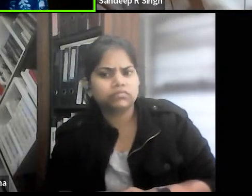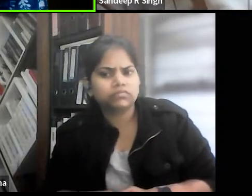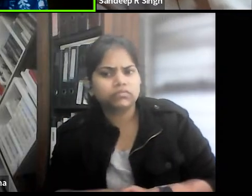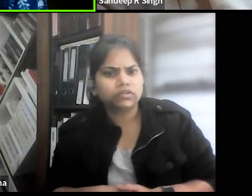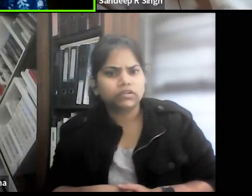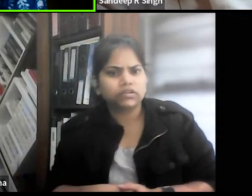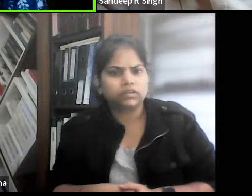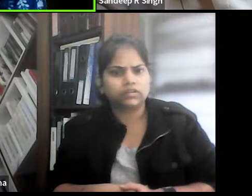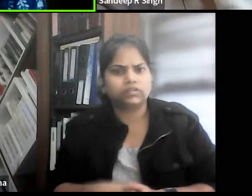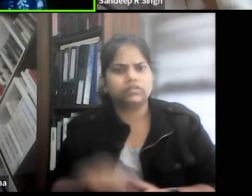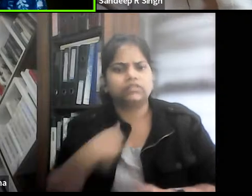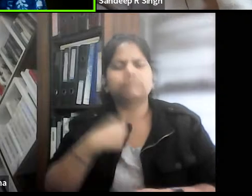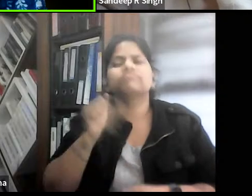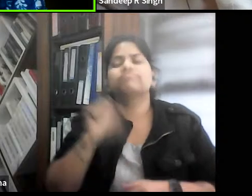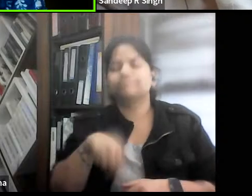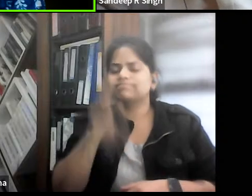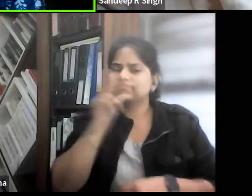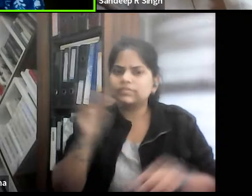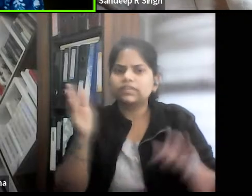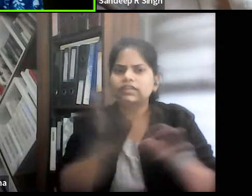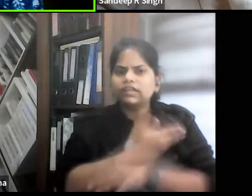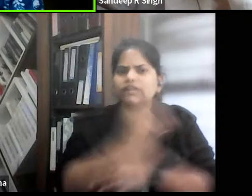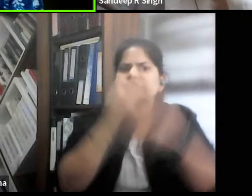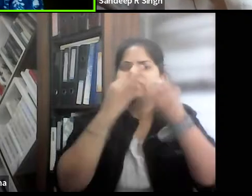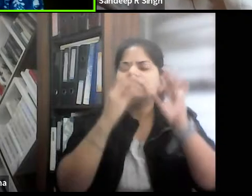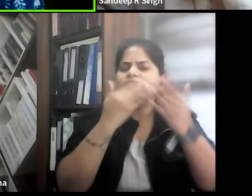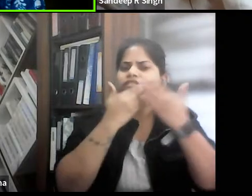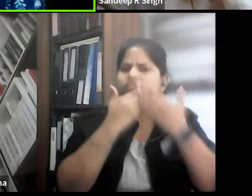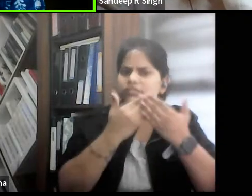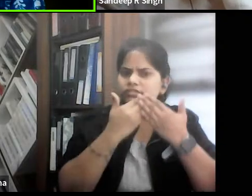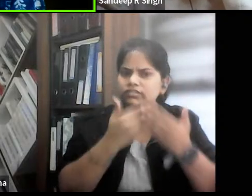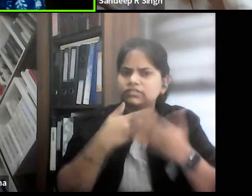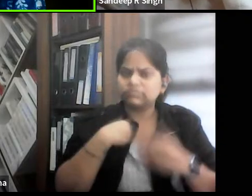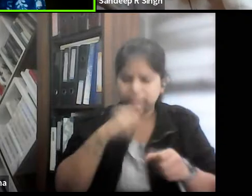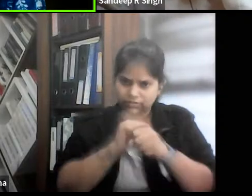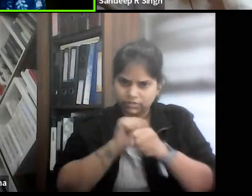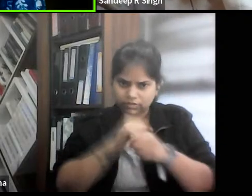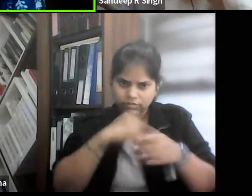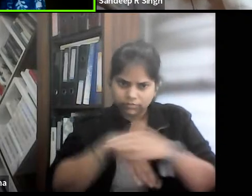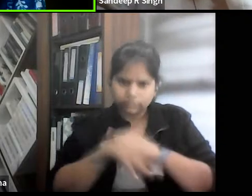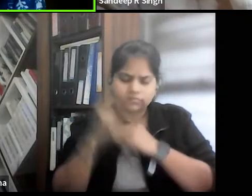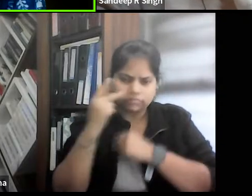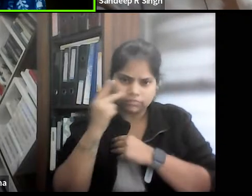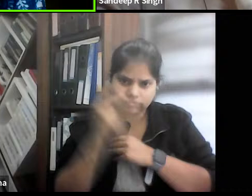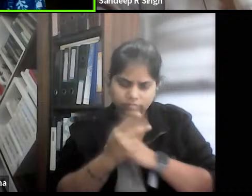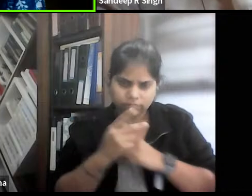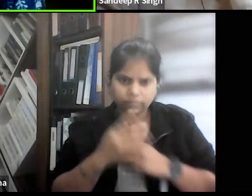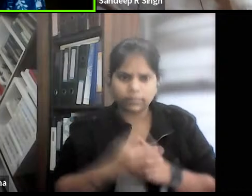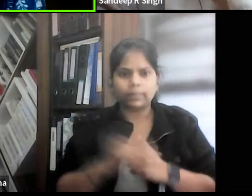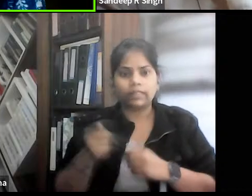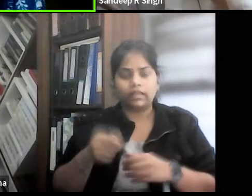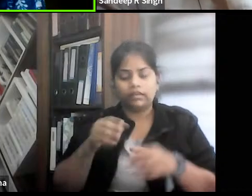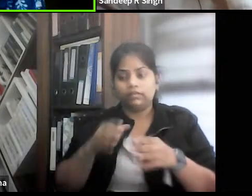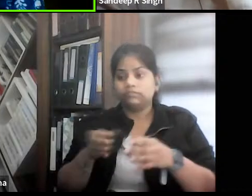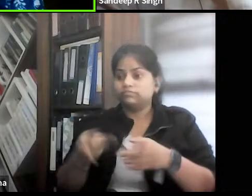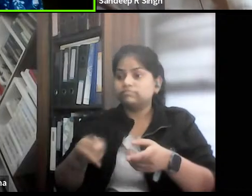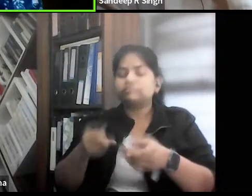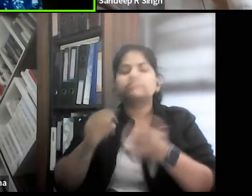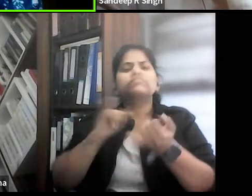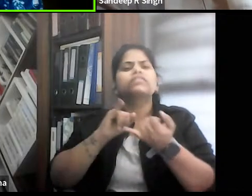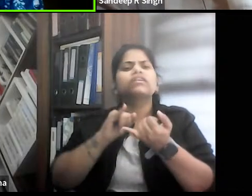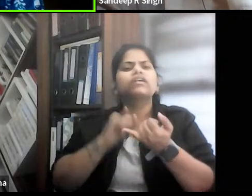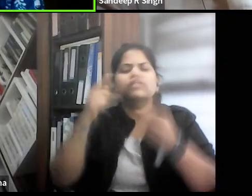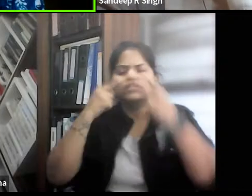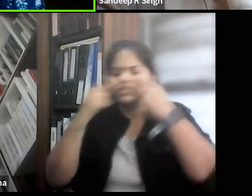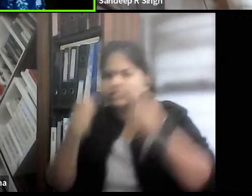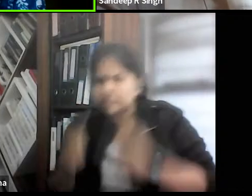used Friedner's study quite a bit in my work. And Friedner, when she's conducting these surveys in urban India, particularly